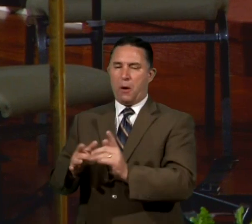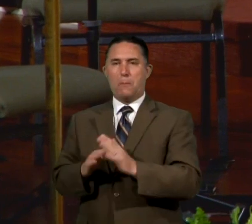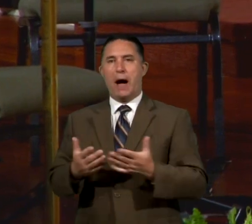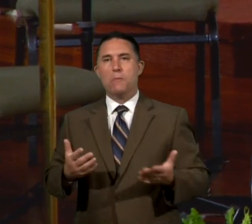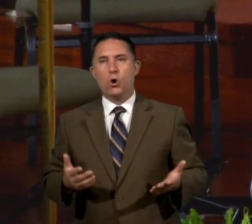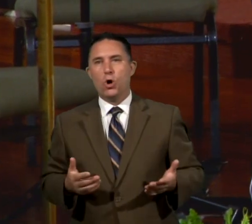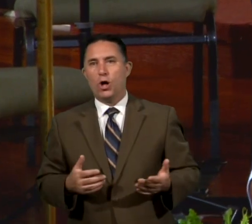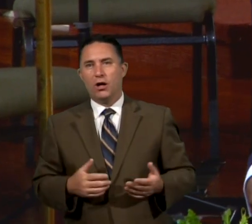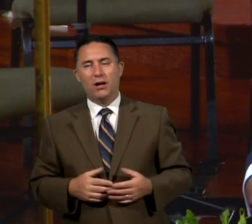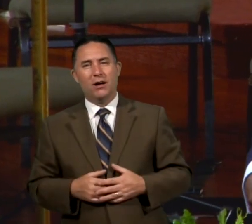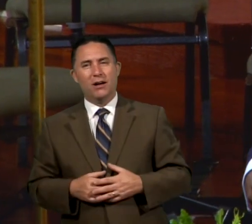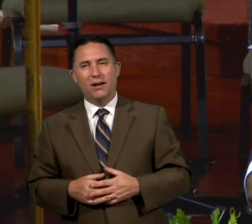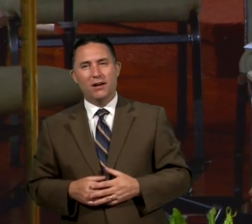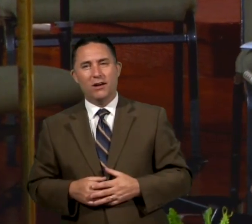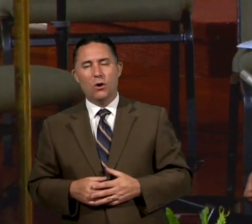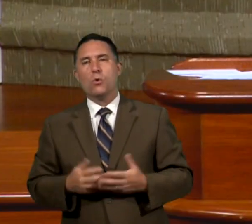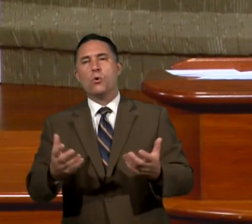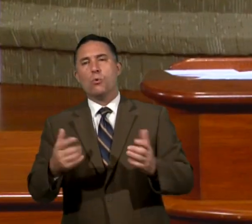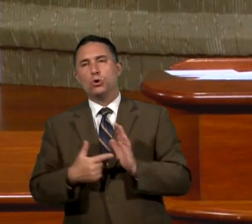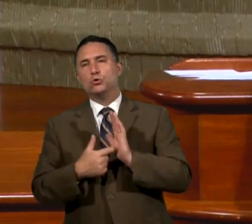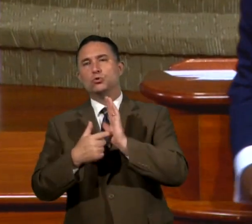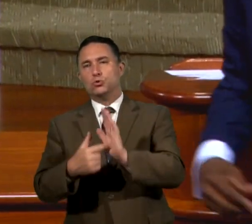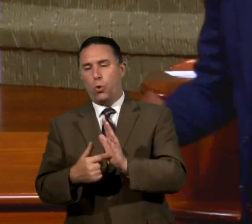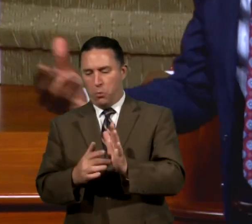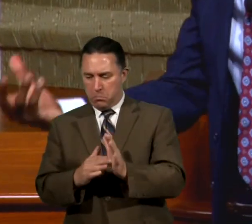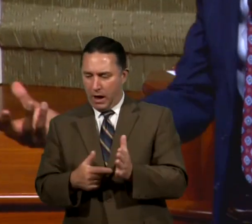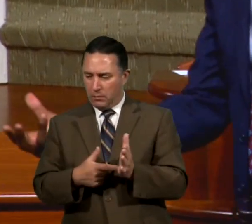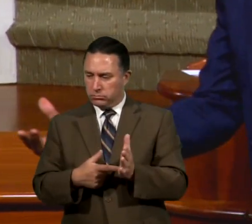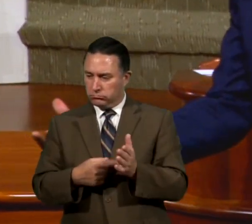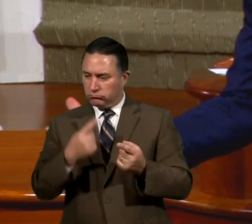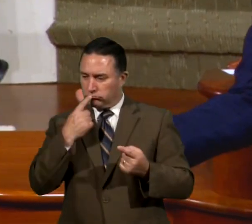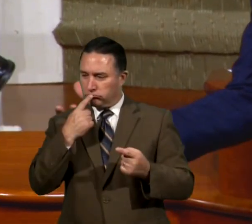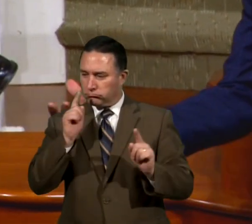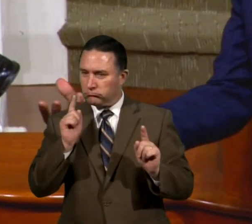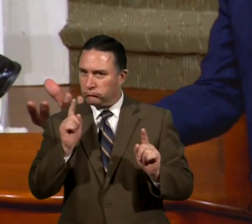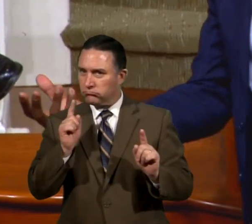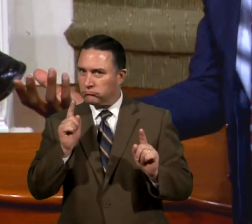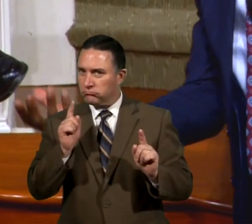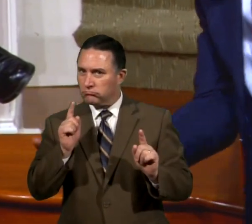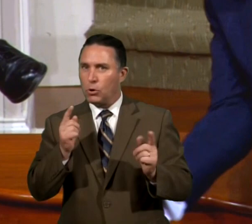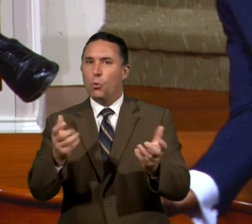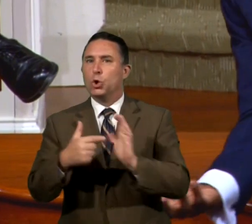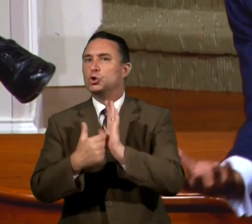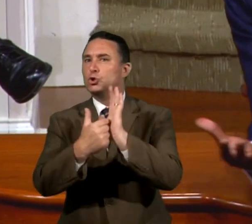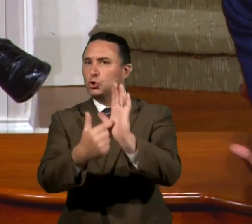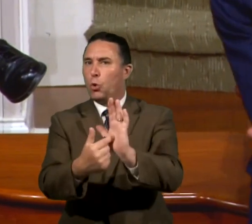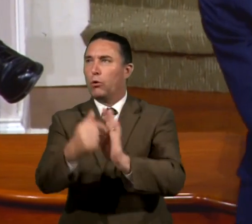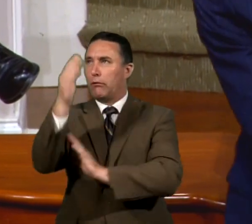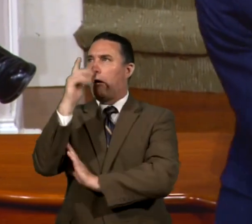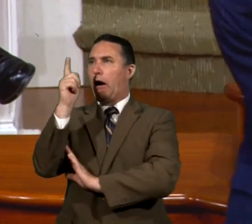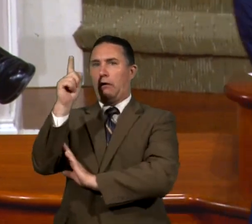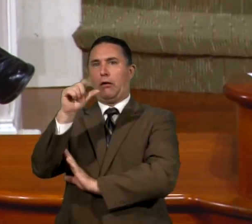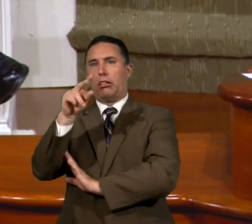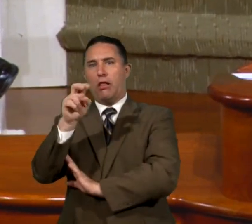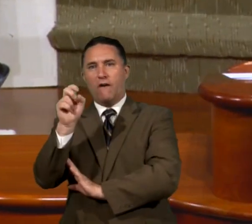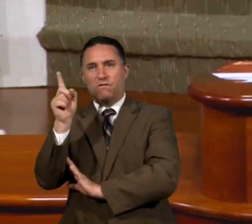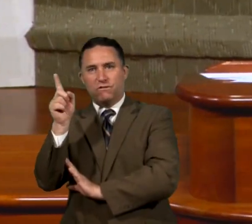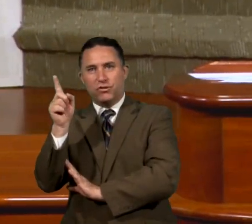Bible. We want to show you that the Bible works. We want to show you that God is